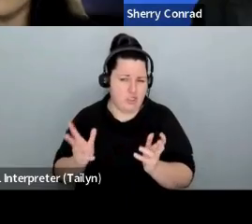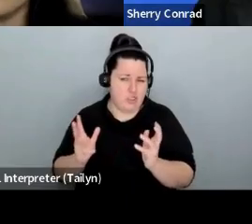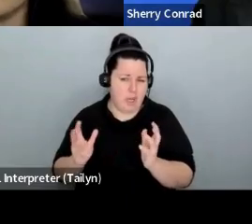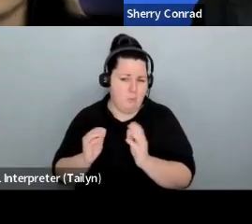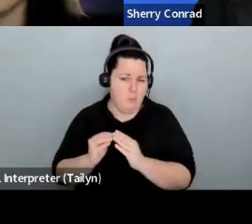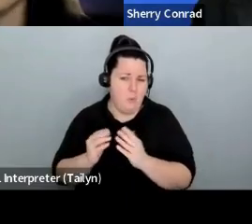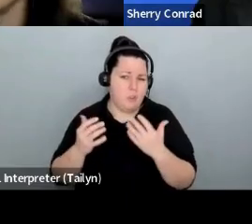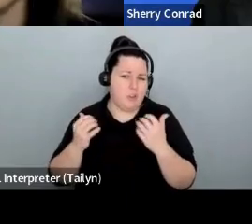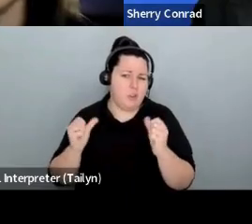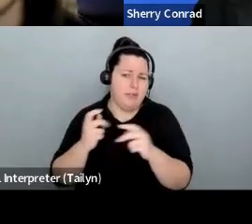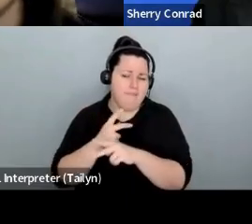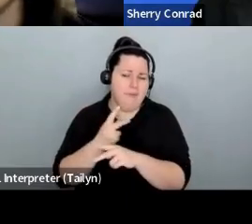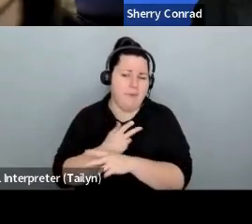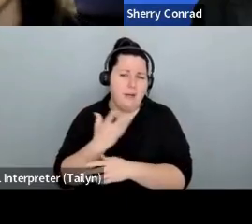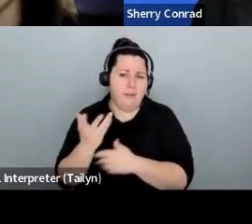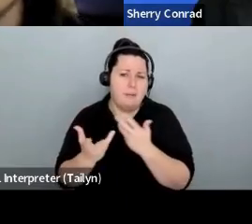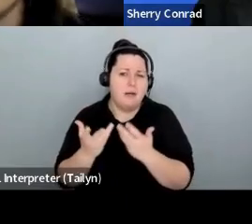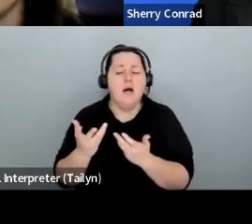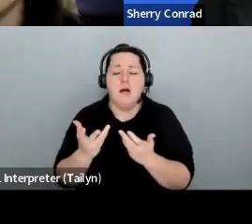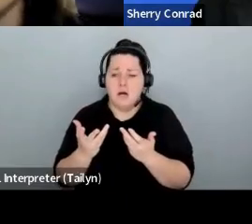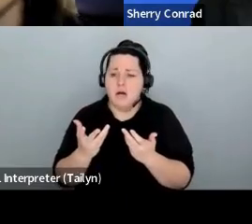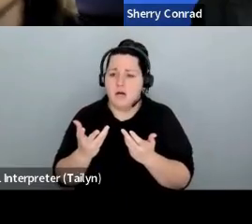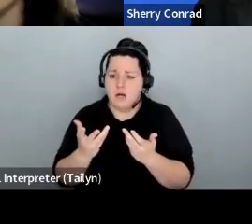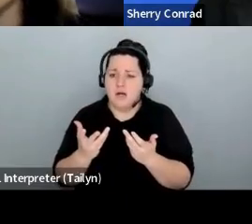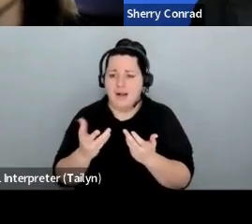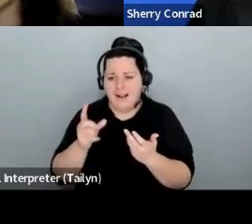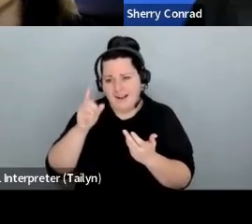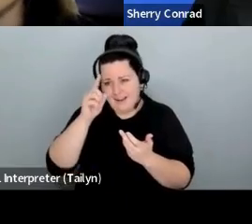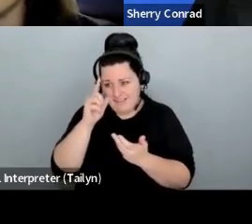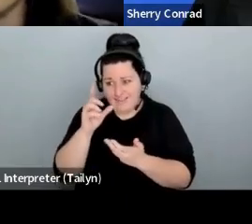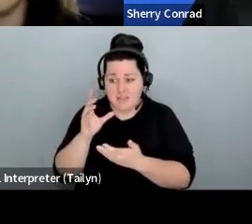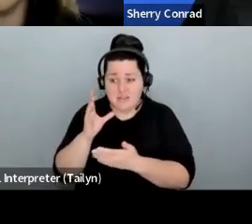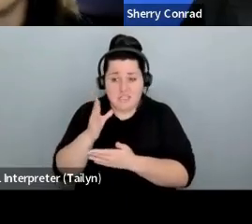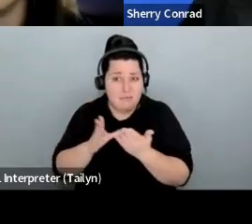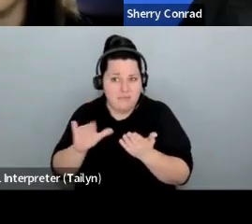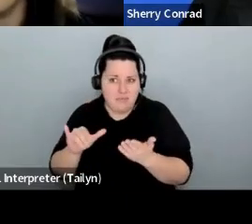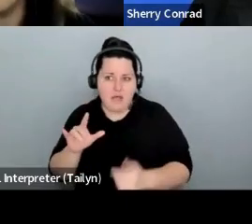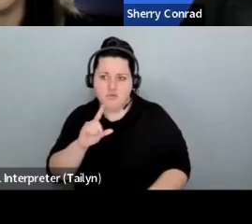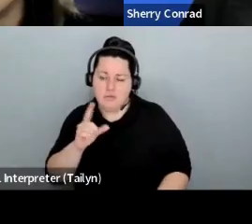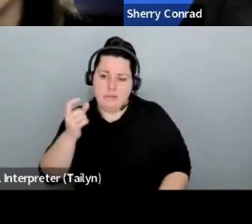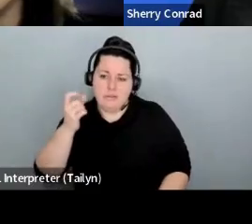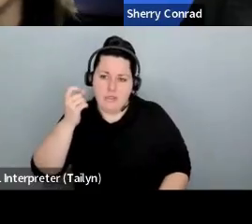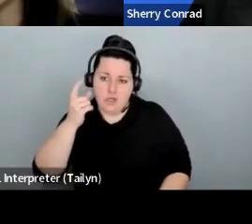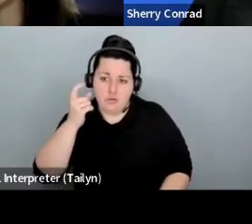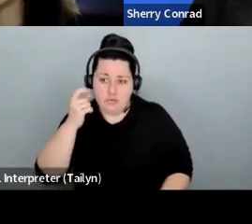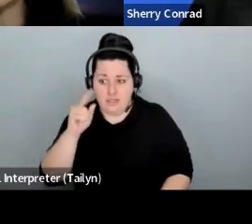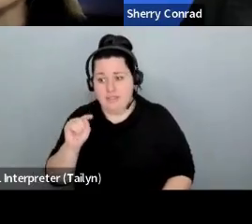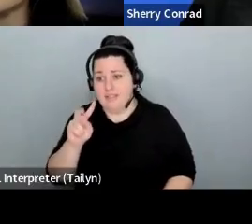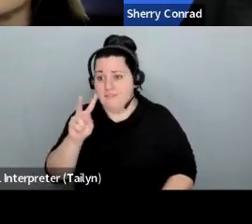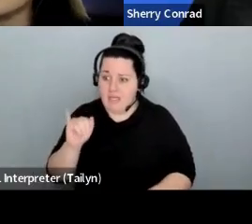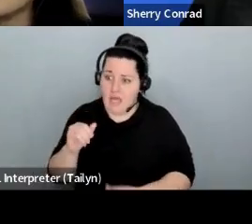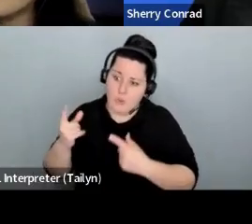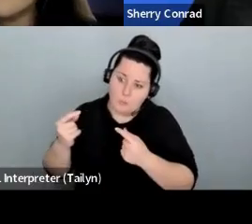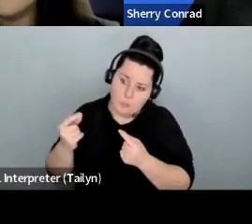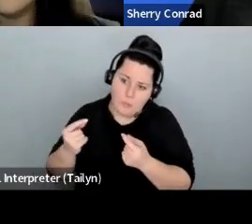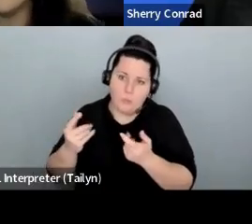there's any kind of like, because I do think some of it is just the understanding of what a TBI does, you